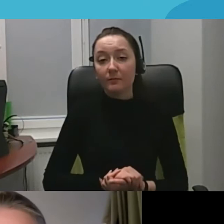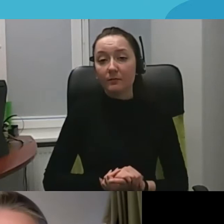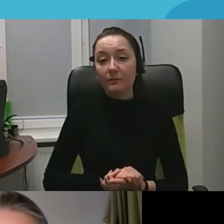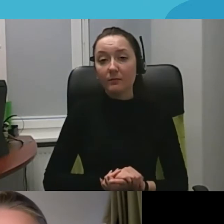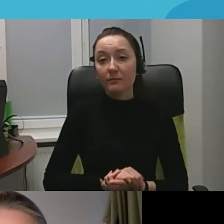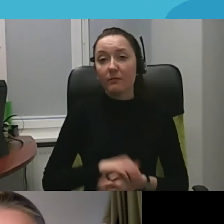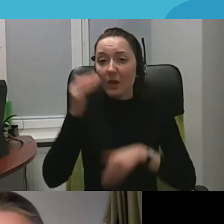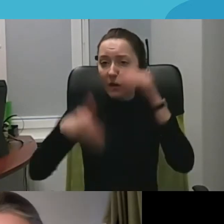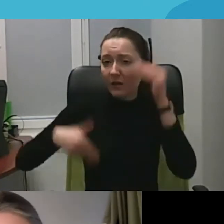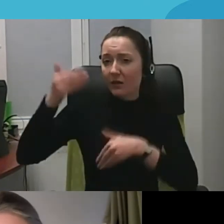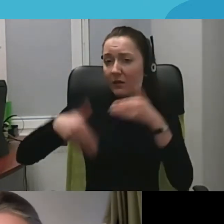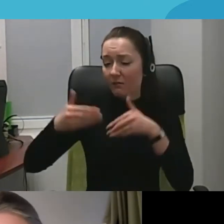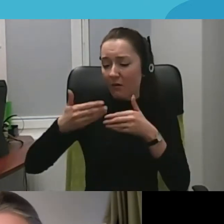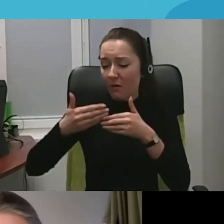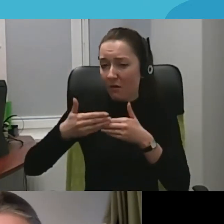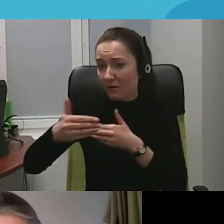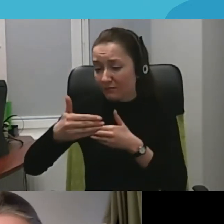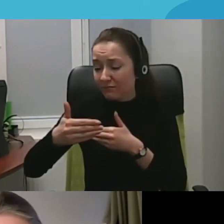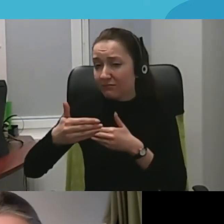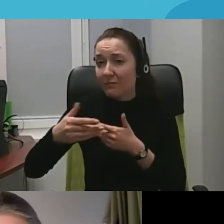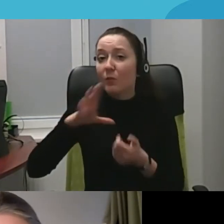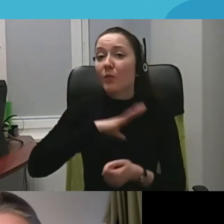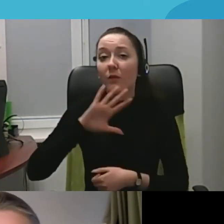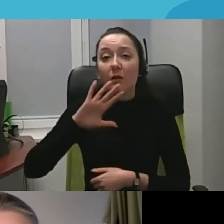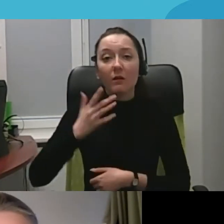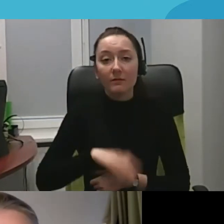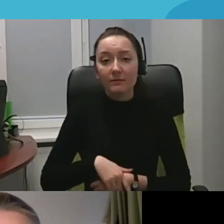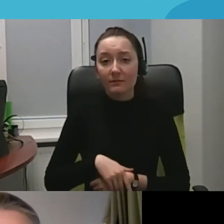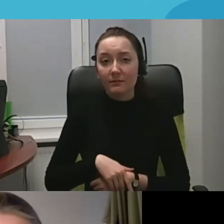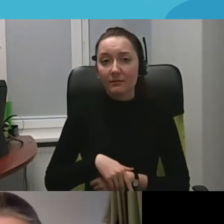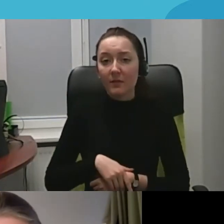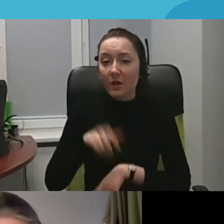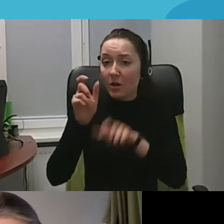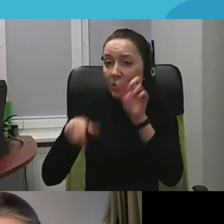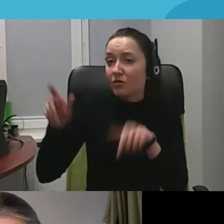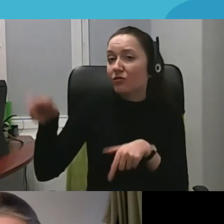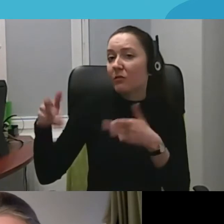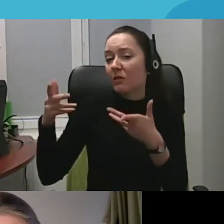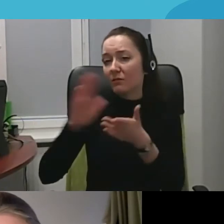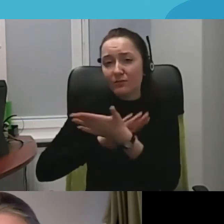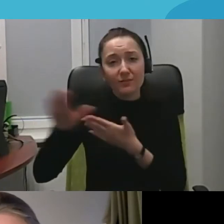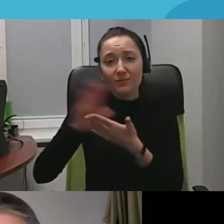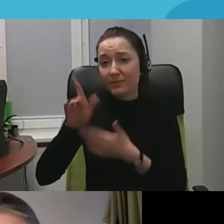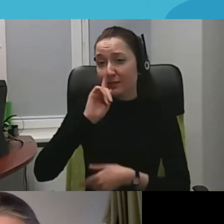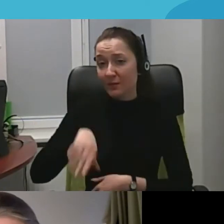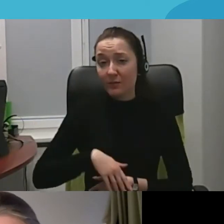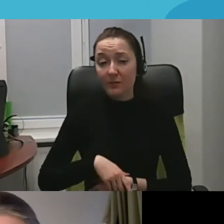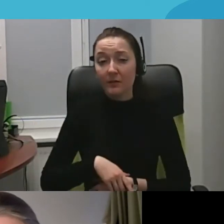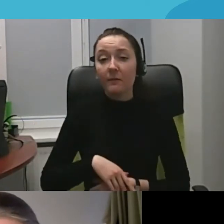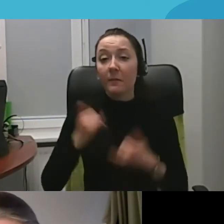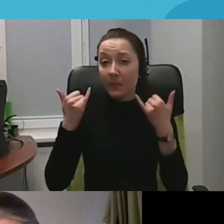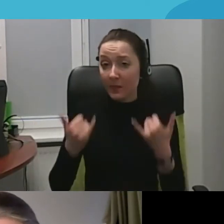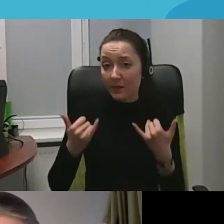cleaner elections than had been the case in the past. Unfortunately, events proved me right. As for this